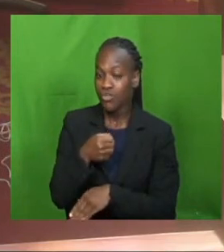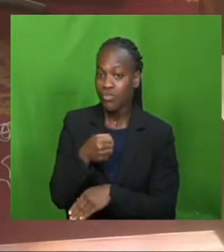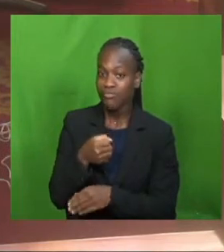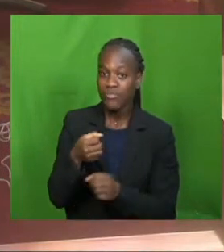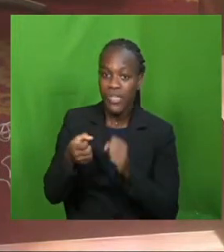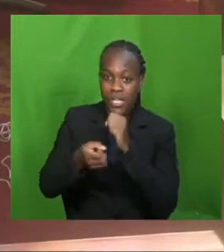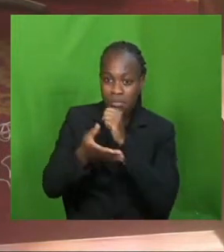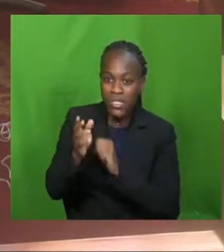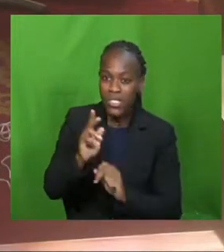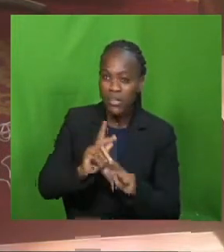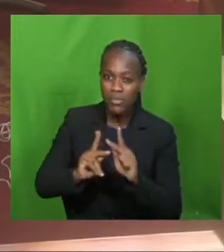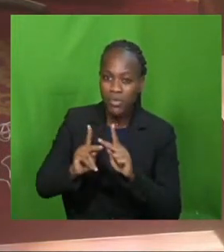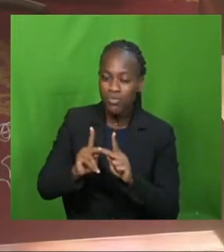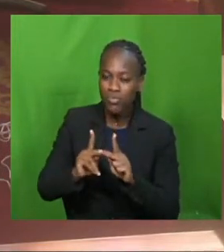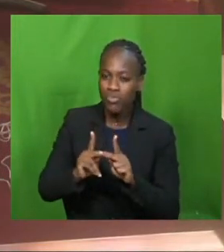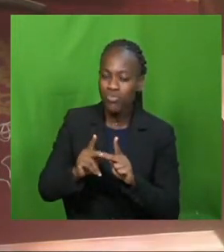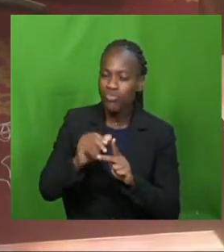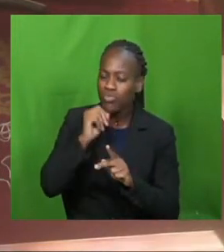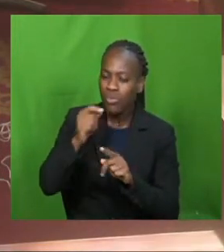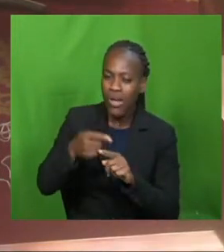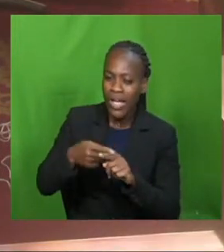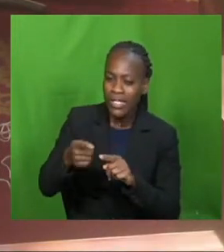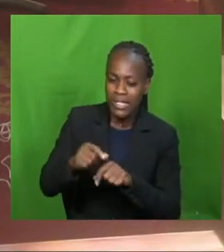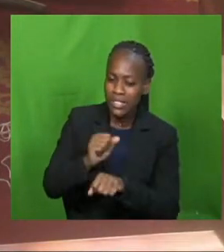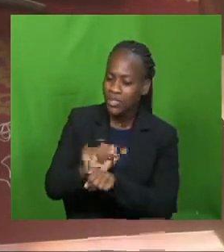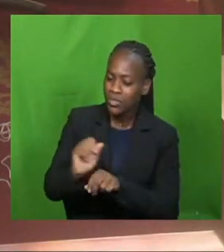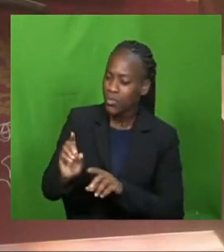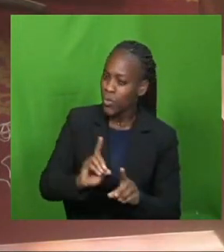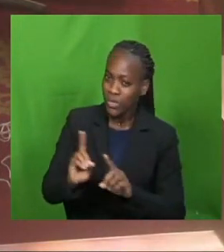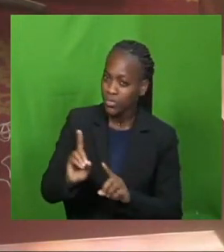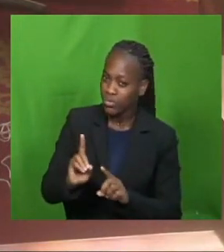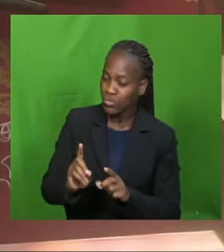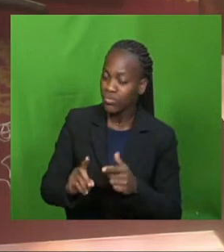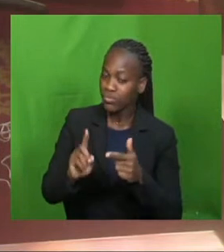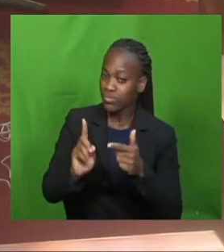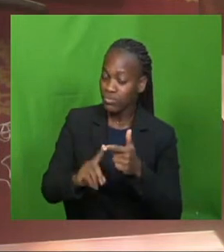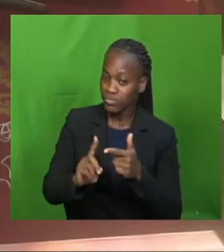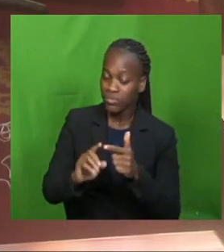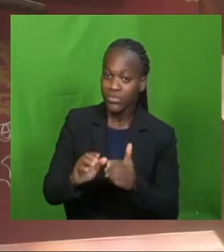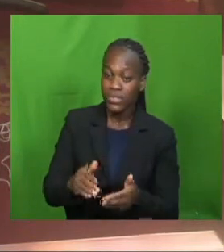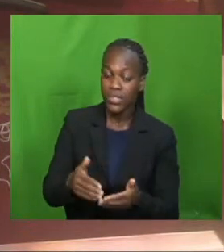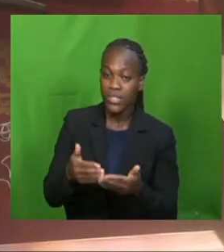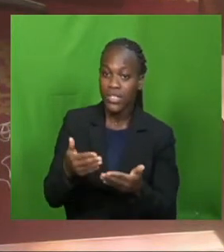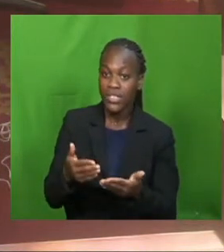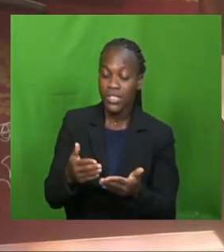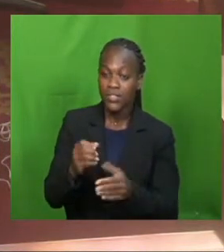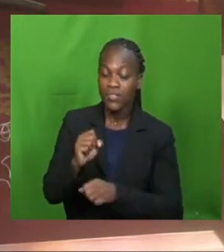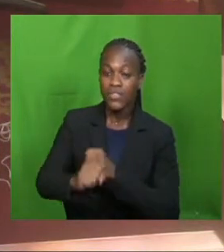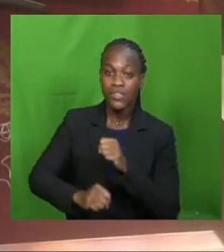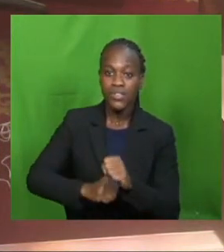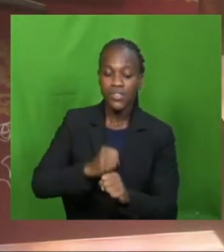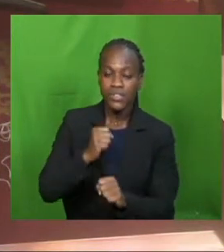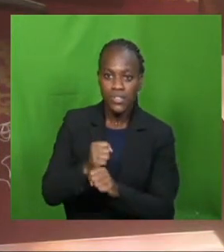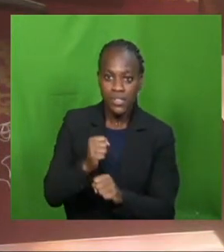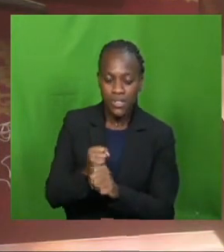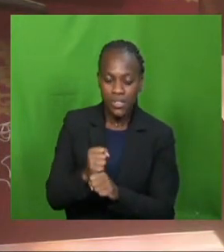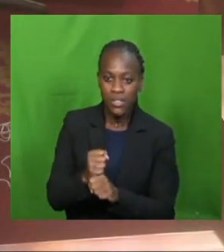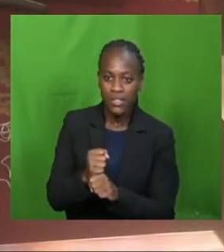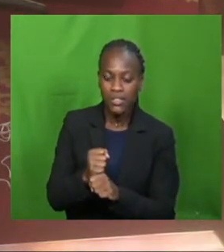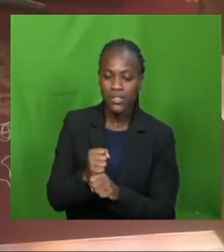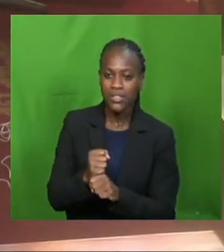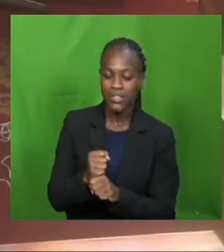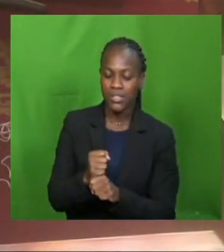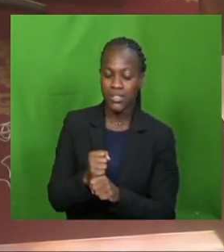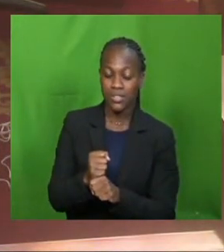practitioners are not harmed for the work they do. 2, to provide annual accountability platforms for